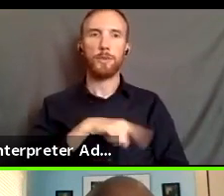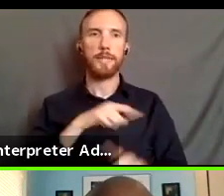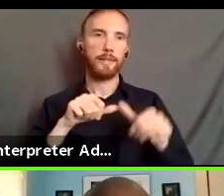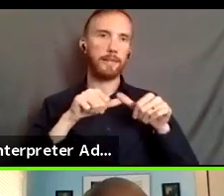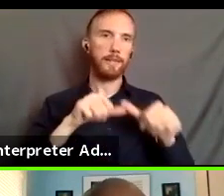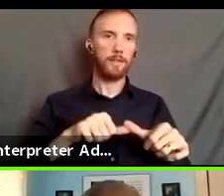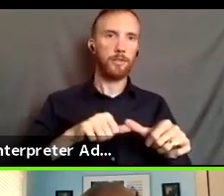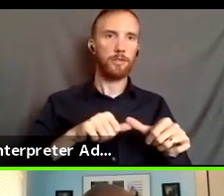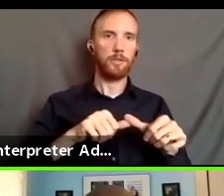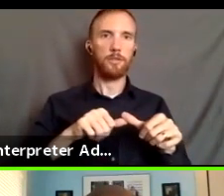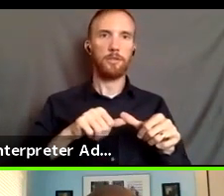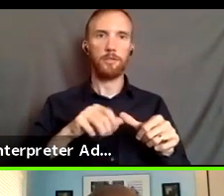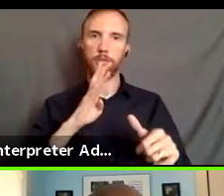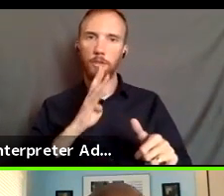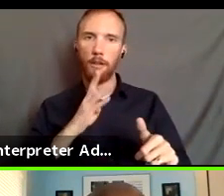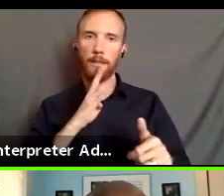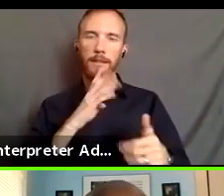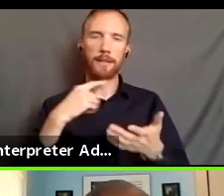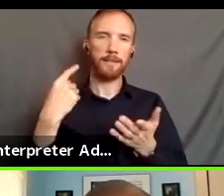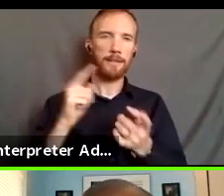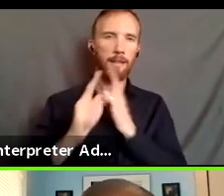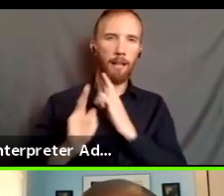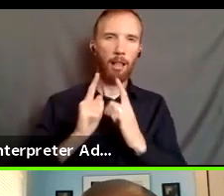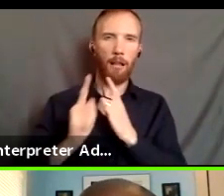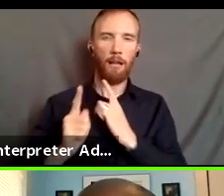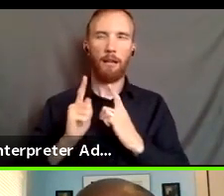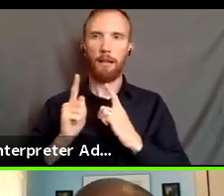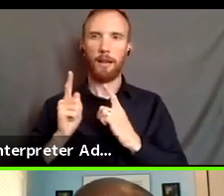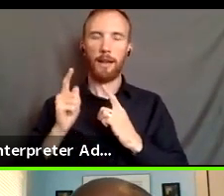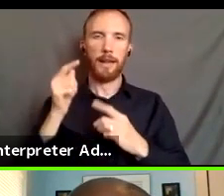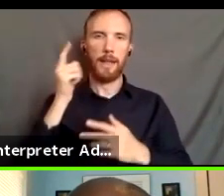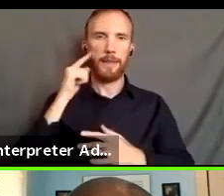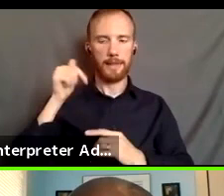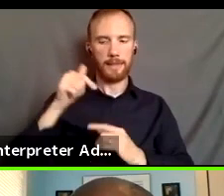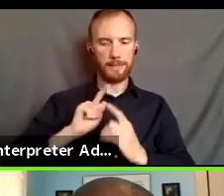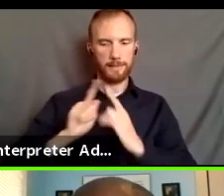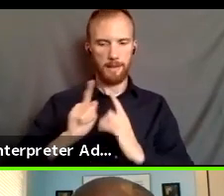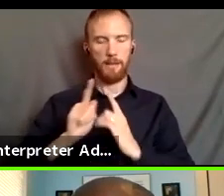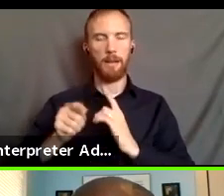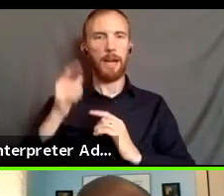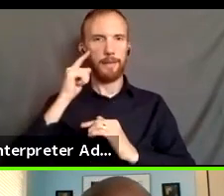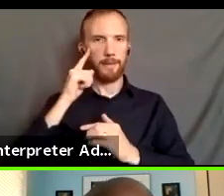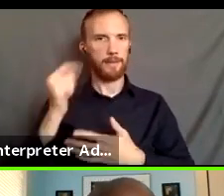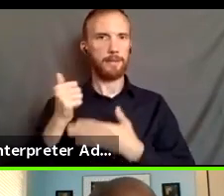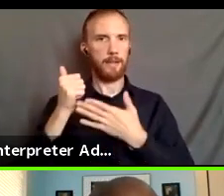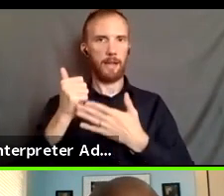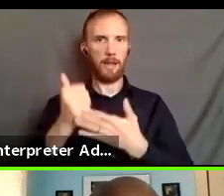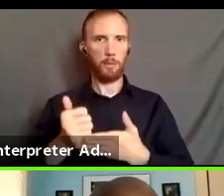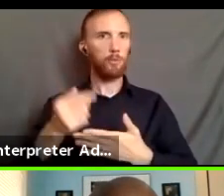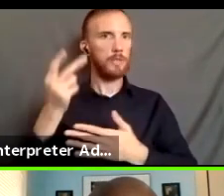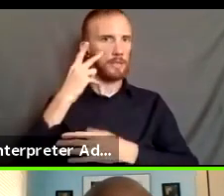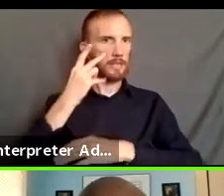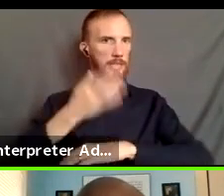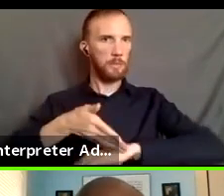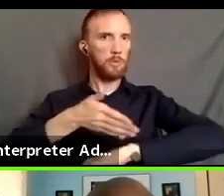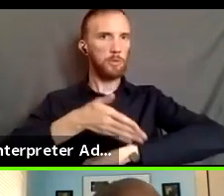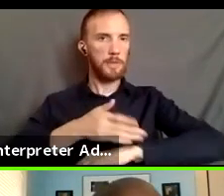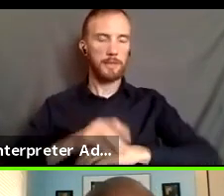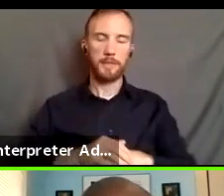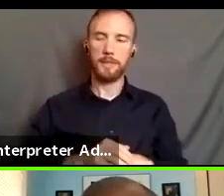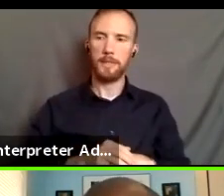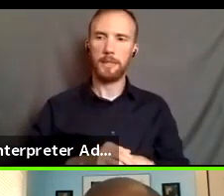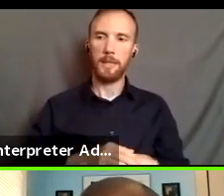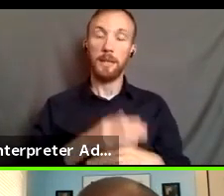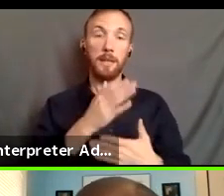i believe that this dialogue and all these conversations have have made some improvements uh this is going to be people that's going to believe